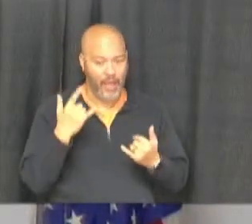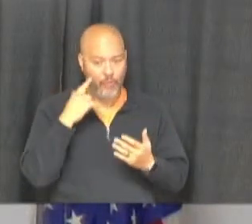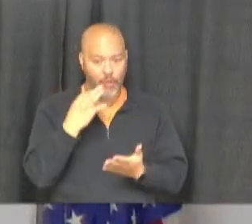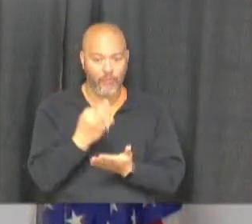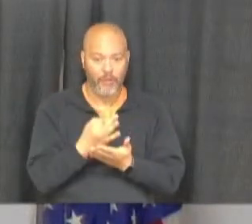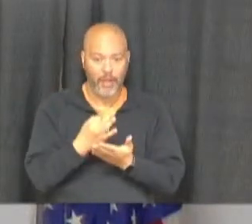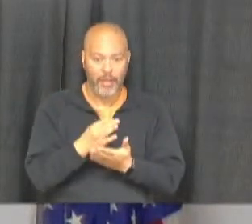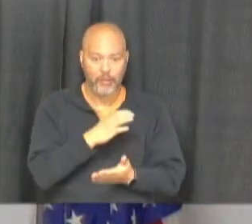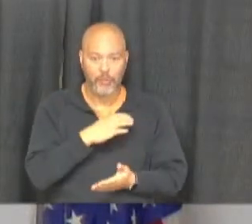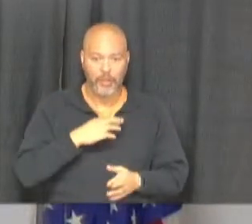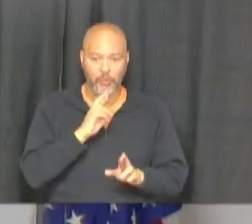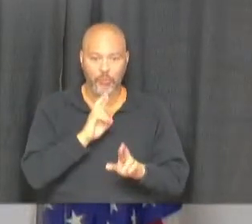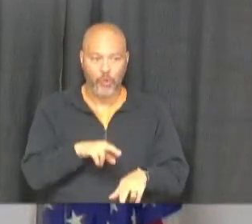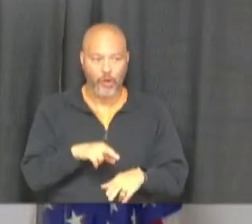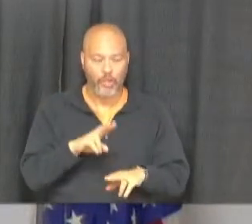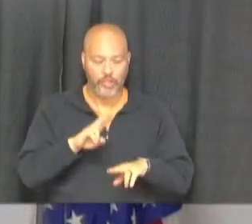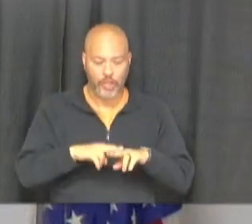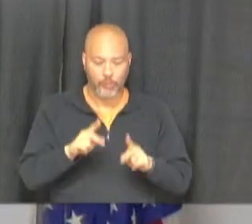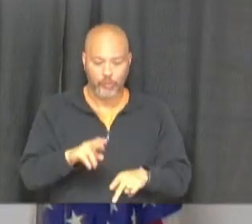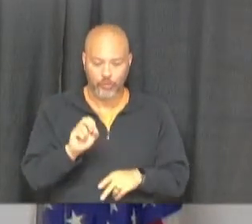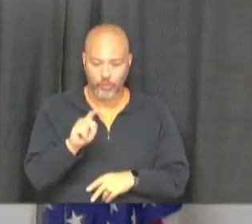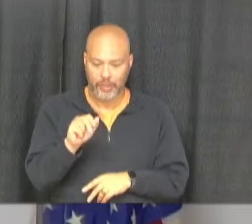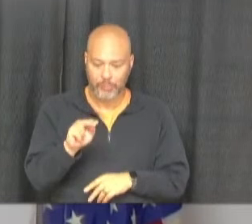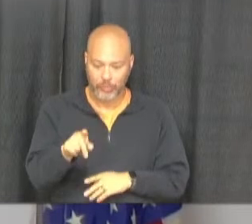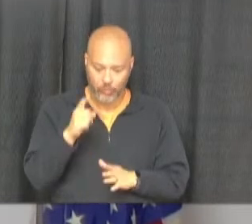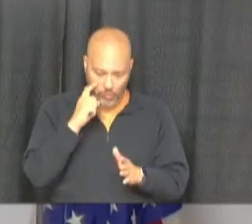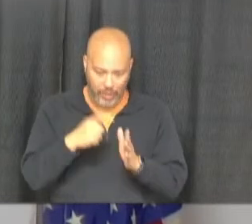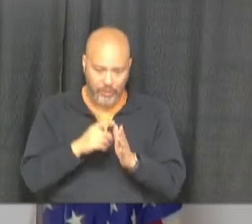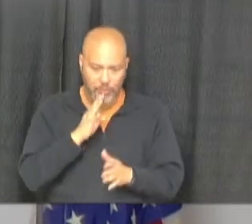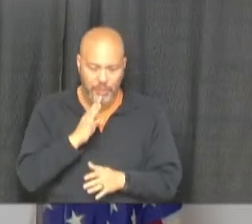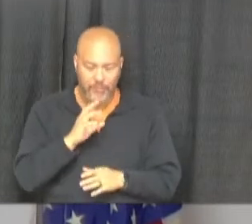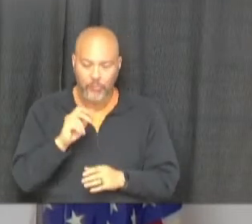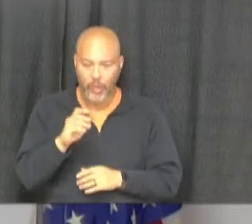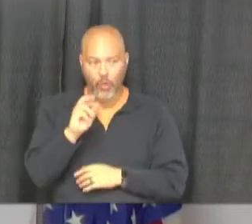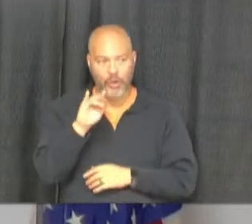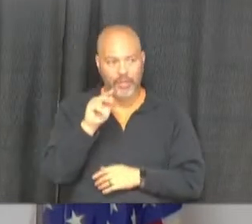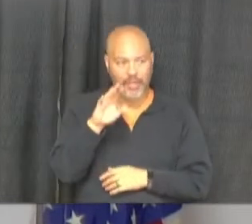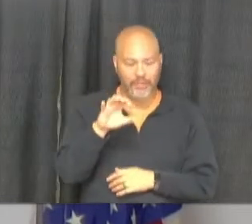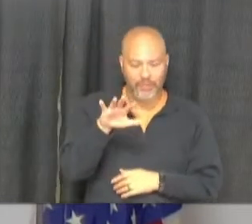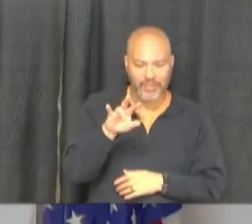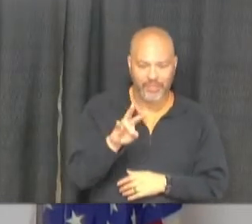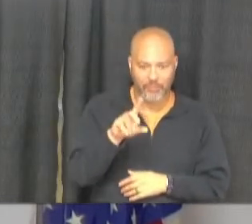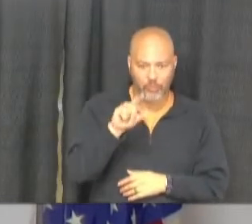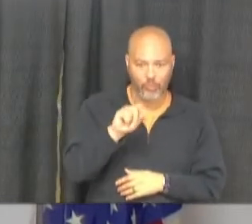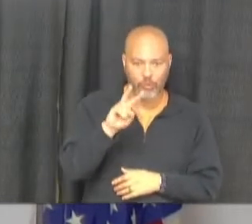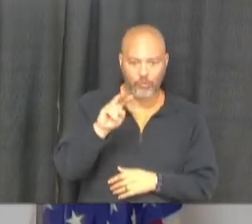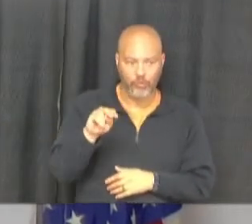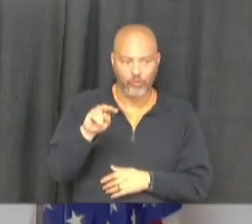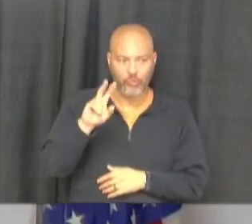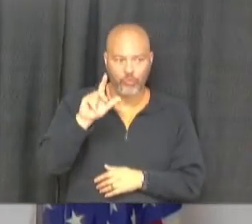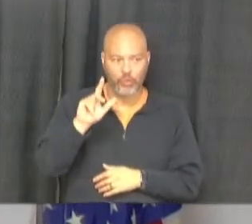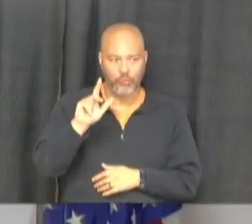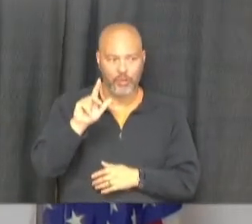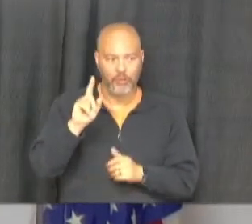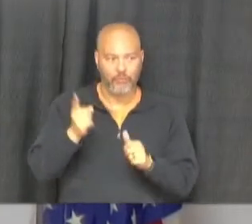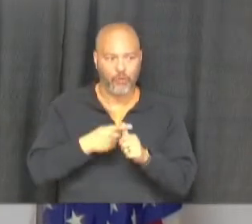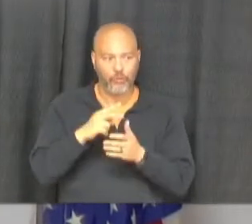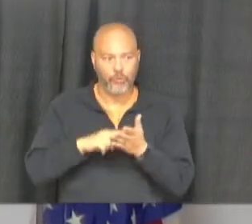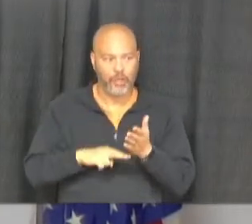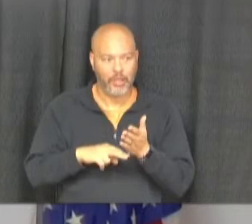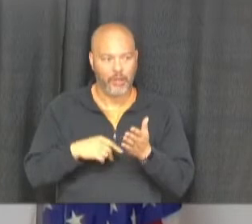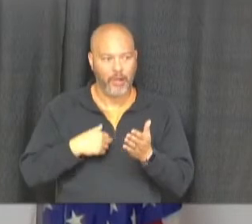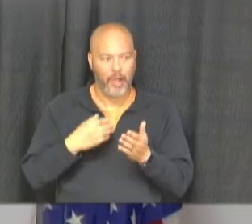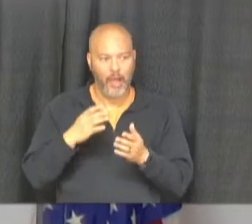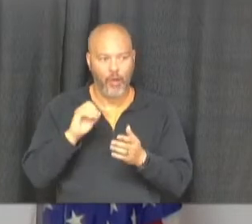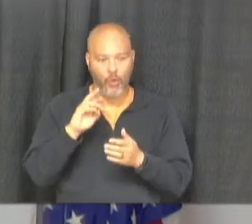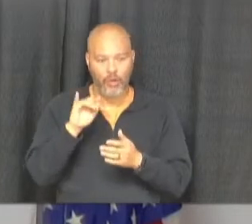Finance Committee report. Chairperson Streetman, you are recognized. Thank you, Mayor. Ordinance 57, 2022, 23, first reading.